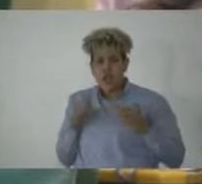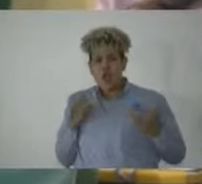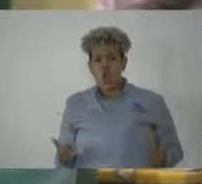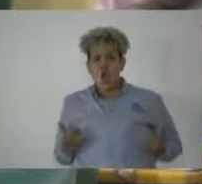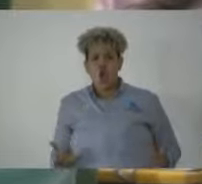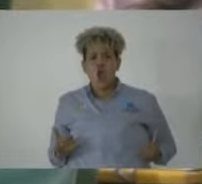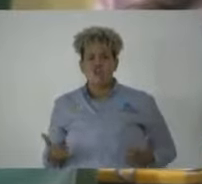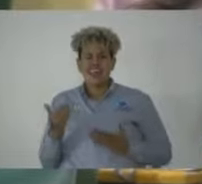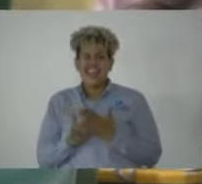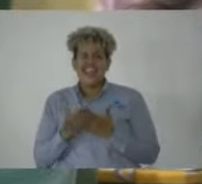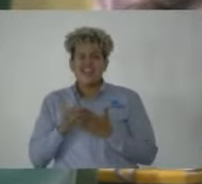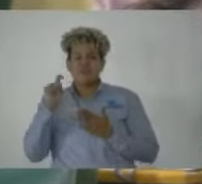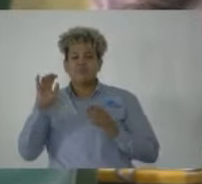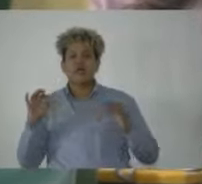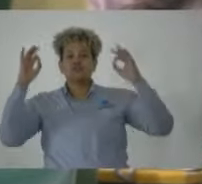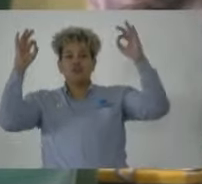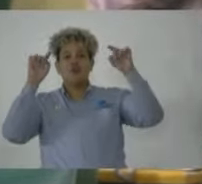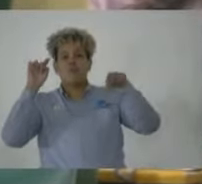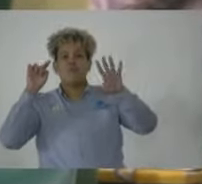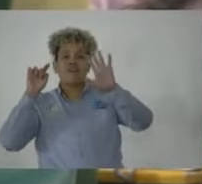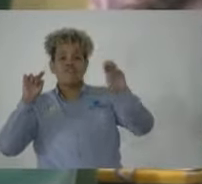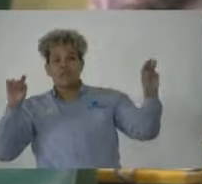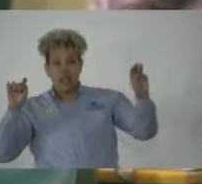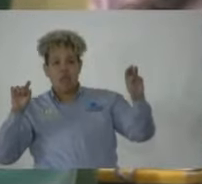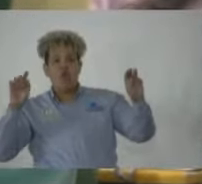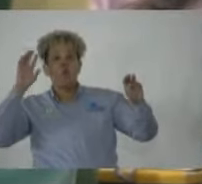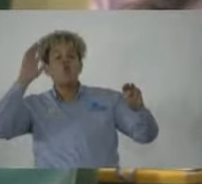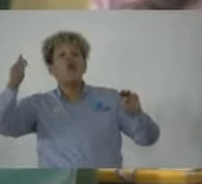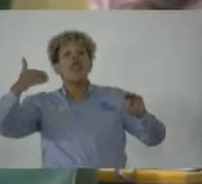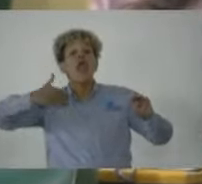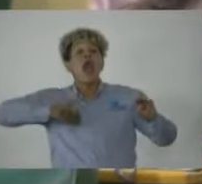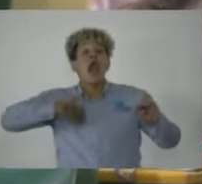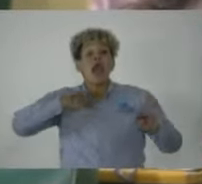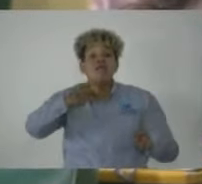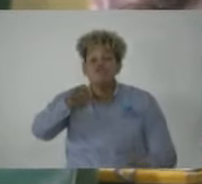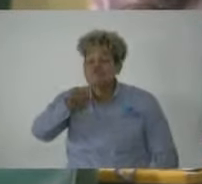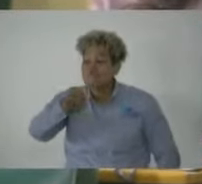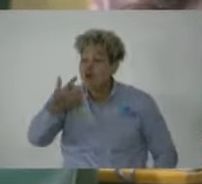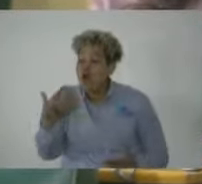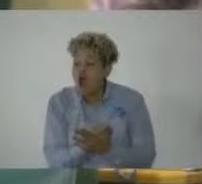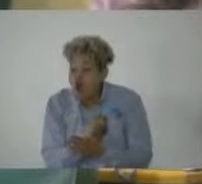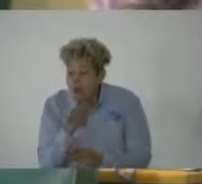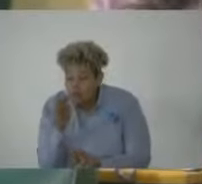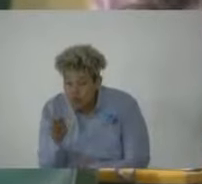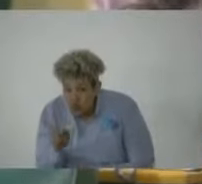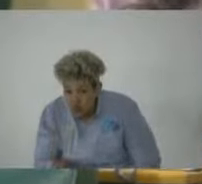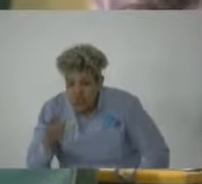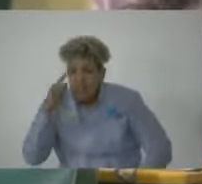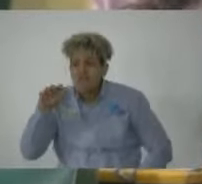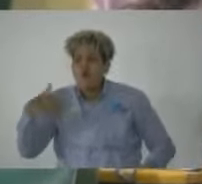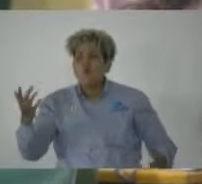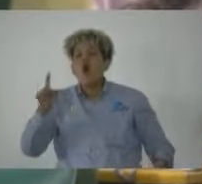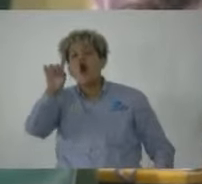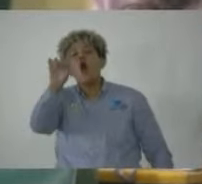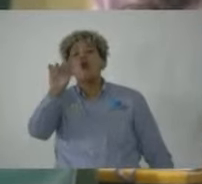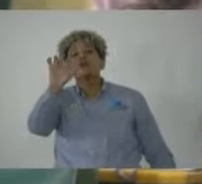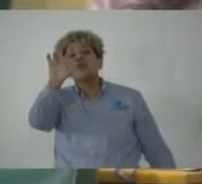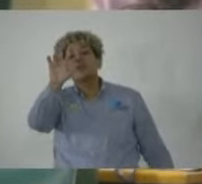current income tax threshold of $1.5 million will have the opportunity for